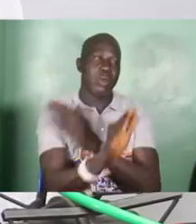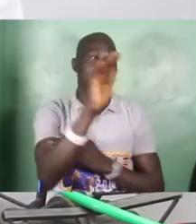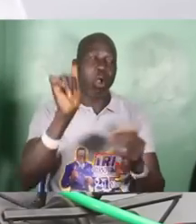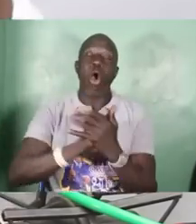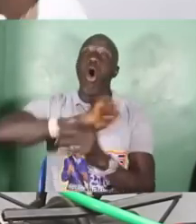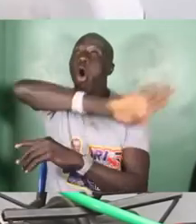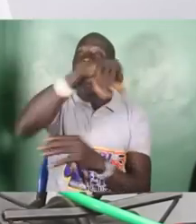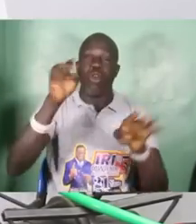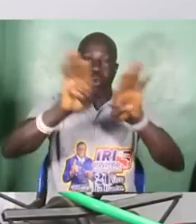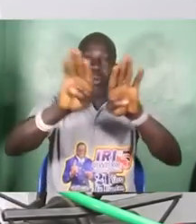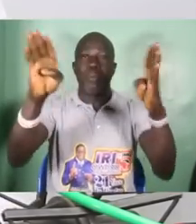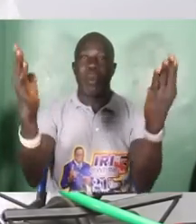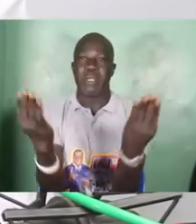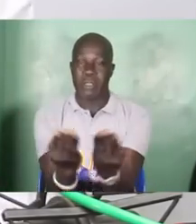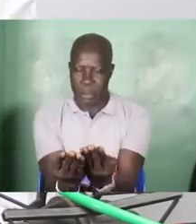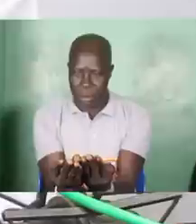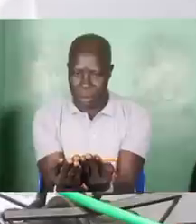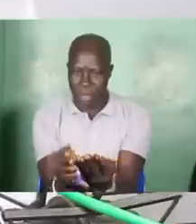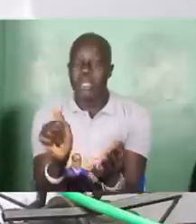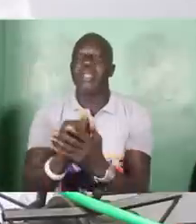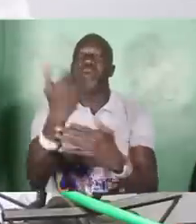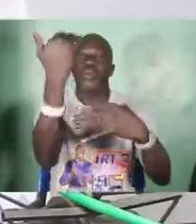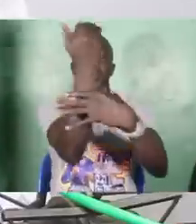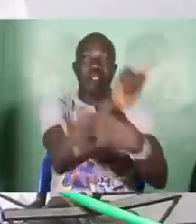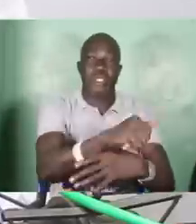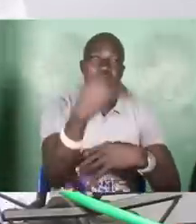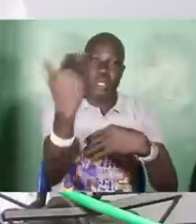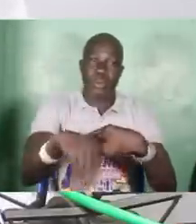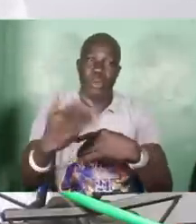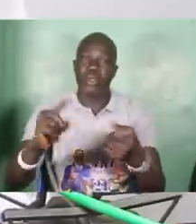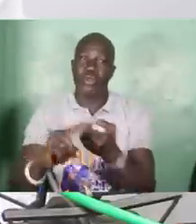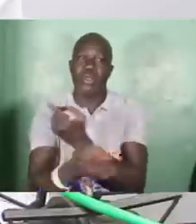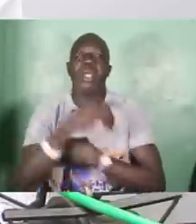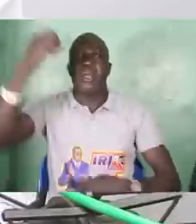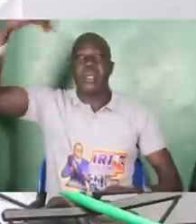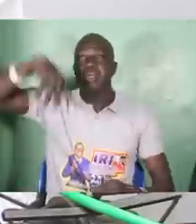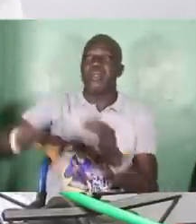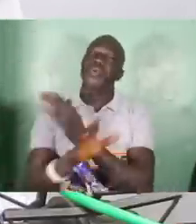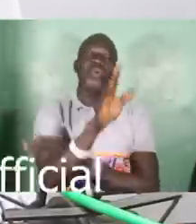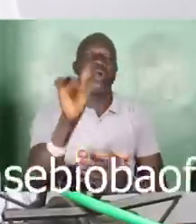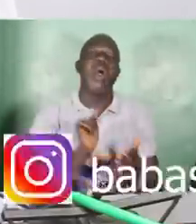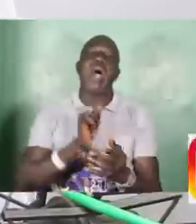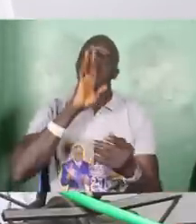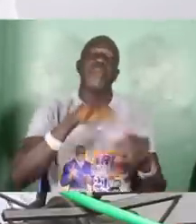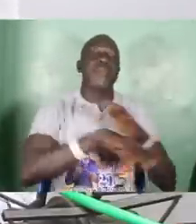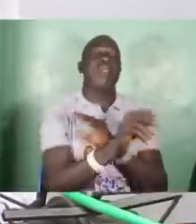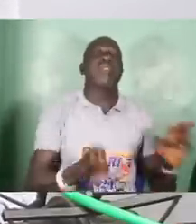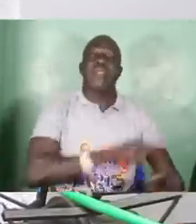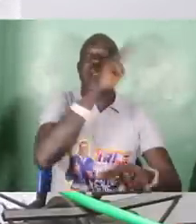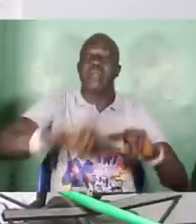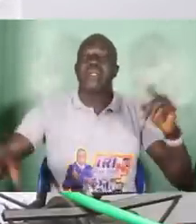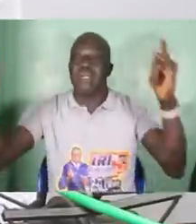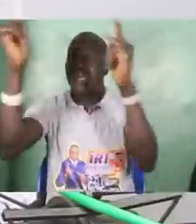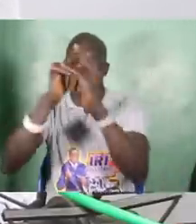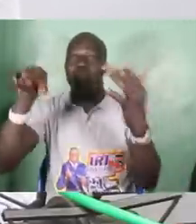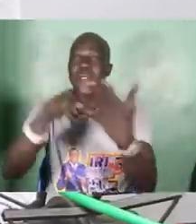of God, go branches to all our branches. Let my they will share bread today. By the grace of God, I'll be at